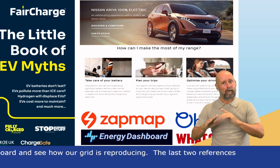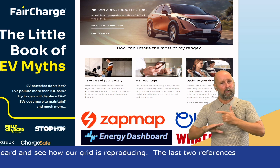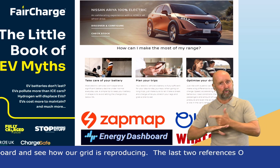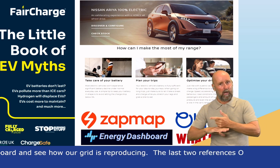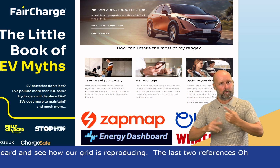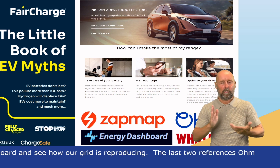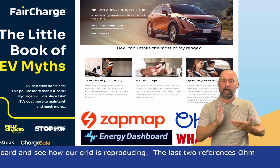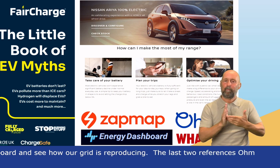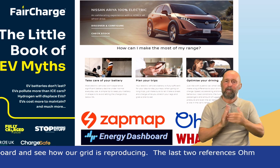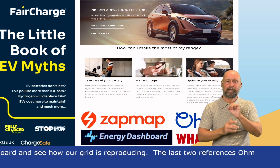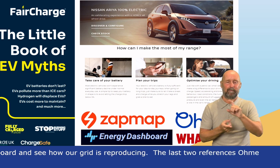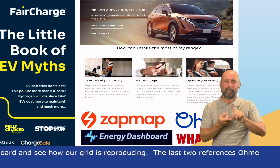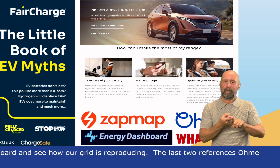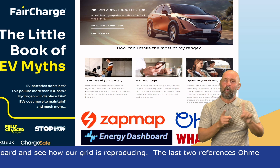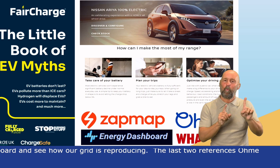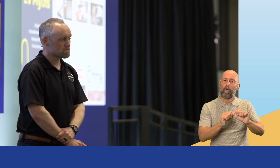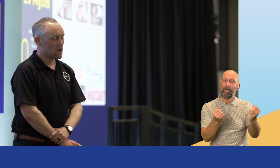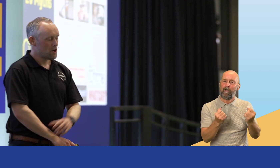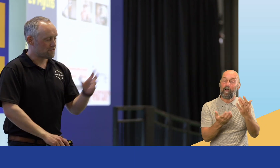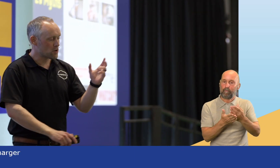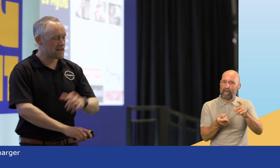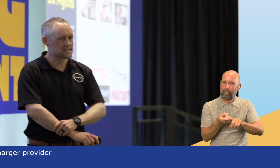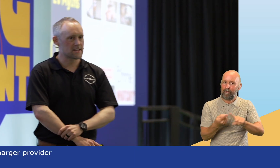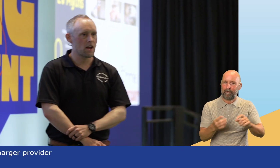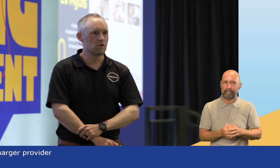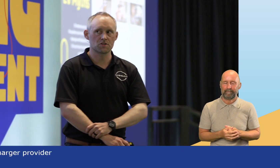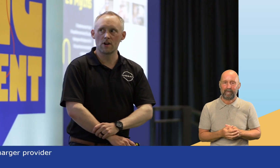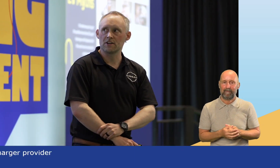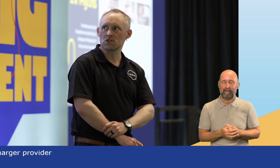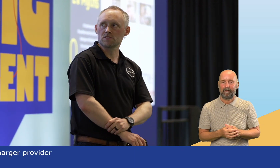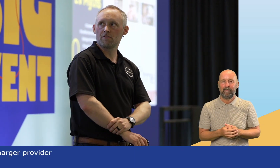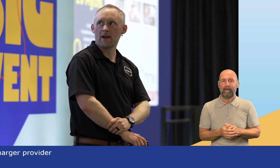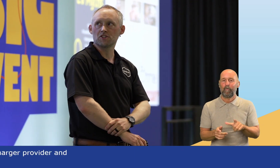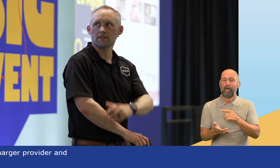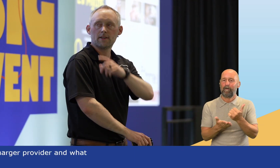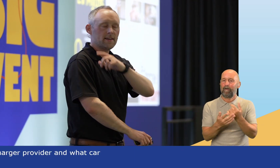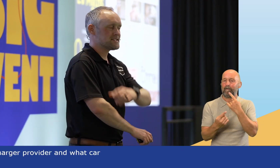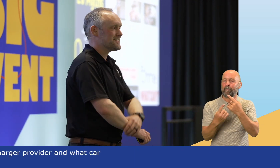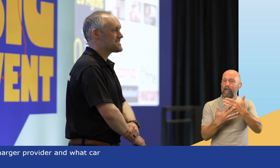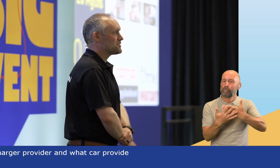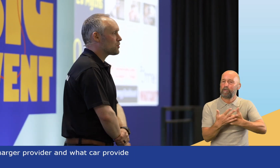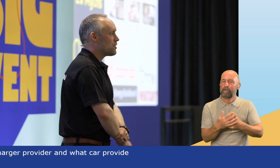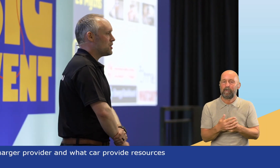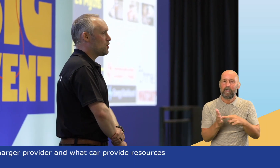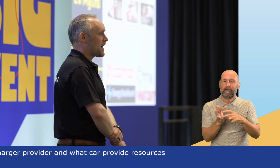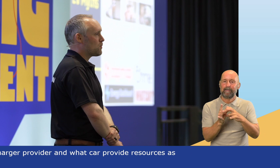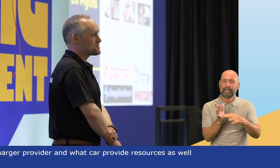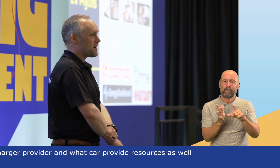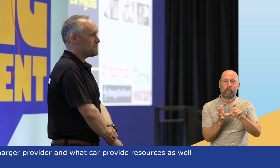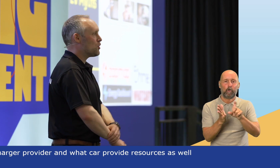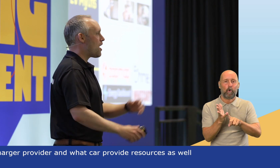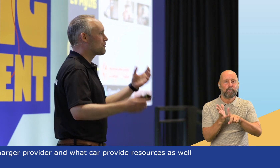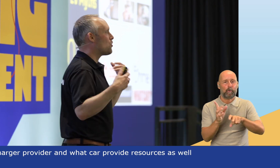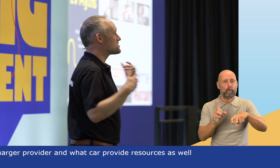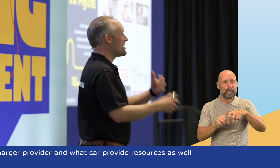provide those reliability surveys as well. The final place to say it's a really good source of information is the nissan.co.uk